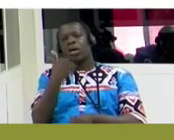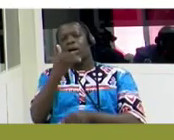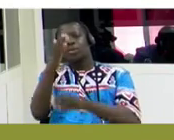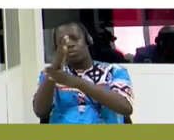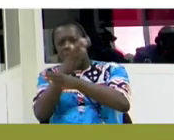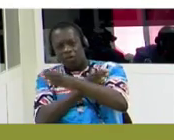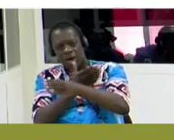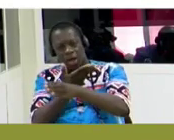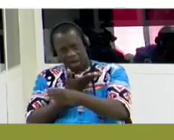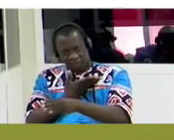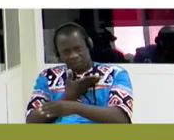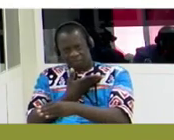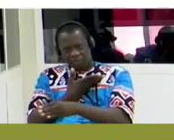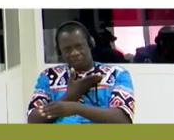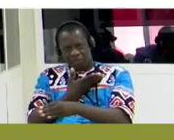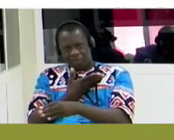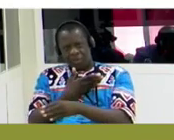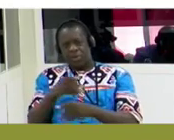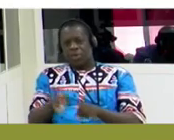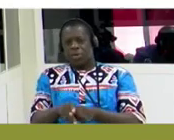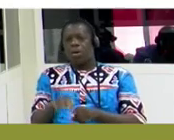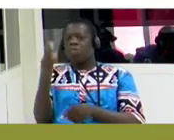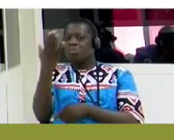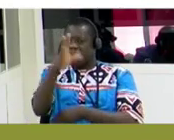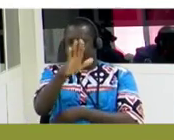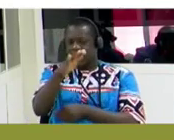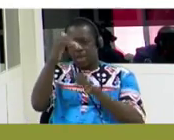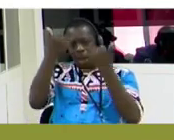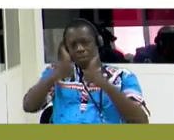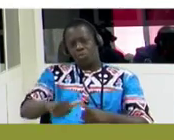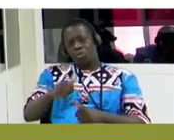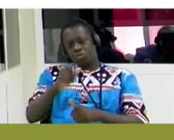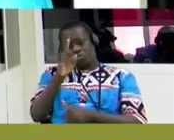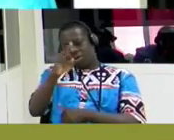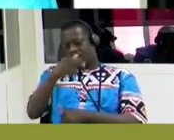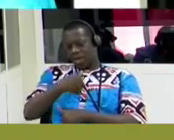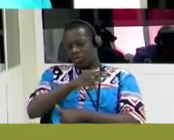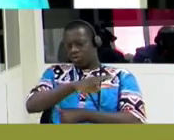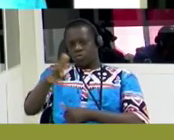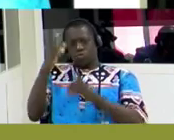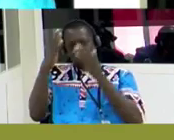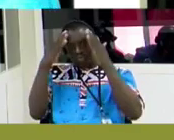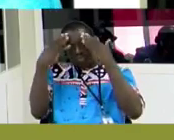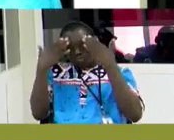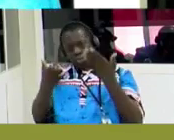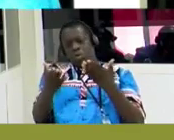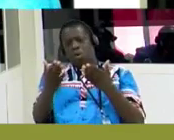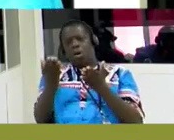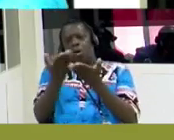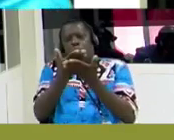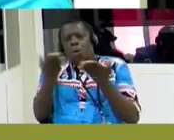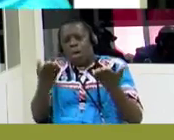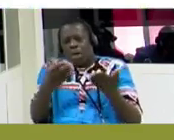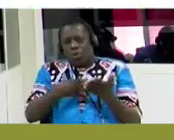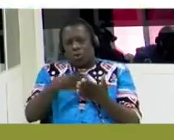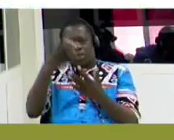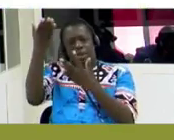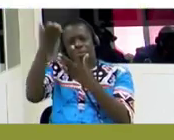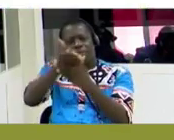No, I don't. Maybe it can happen, I don't know. Then what was your basis for believing it? I was definitely